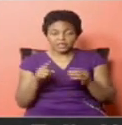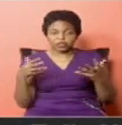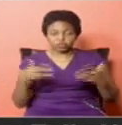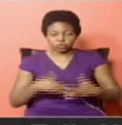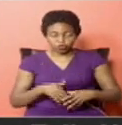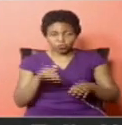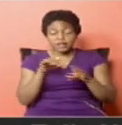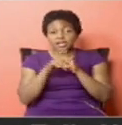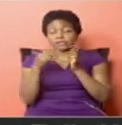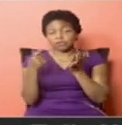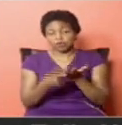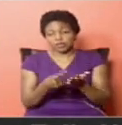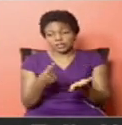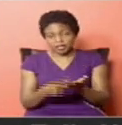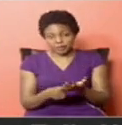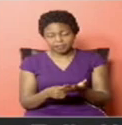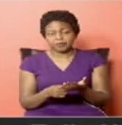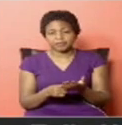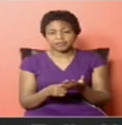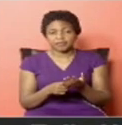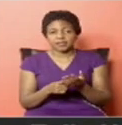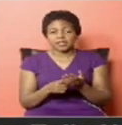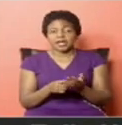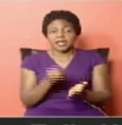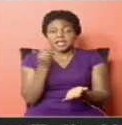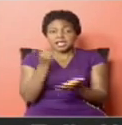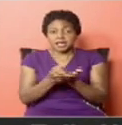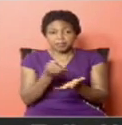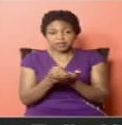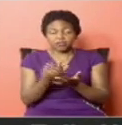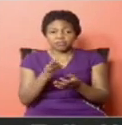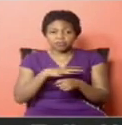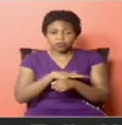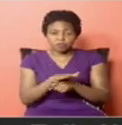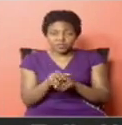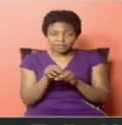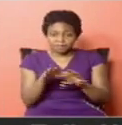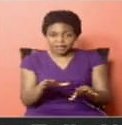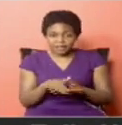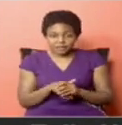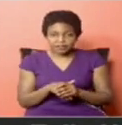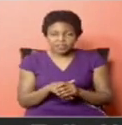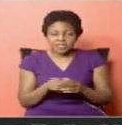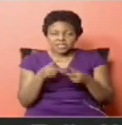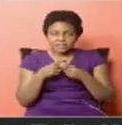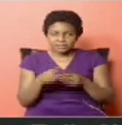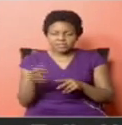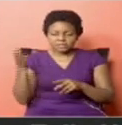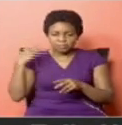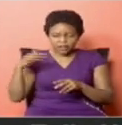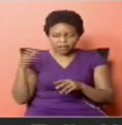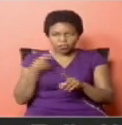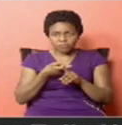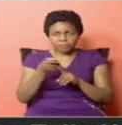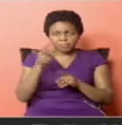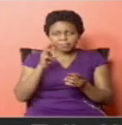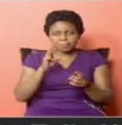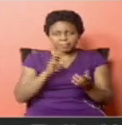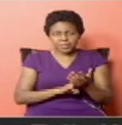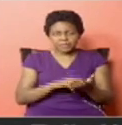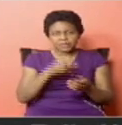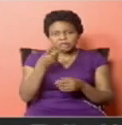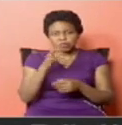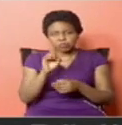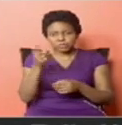In Uganda, the effects and impact of COVID-19 dates back to March 2020, when the